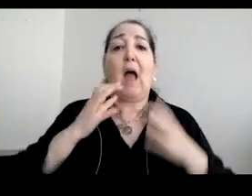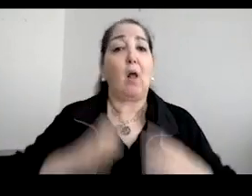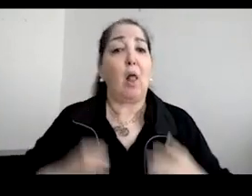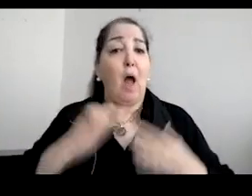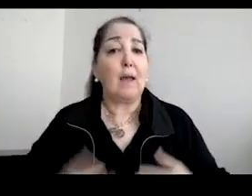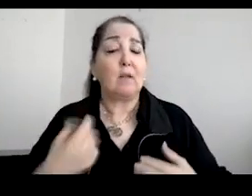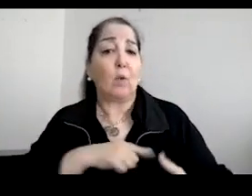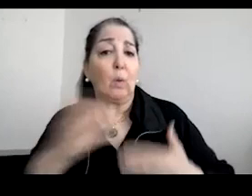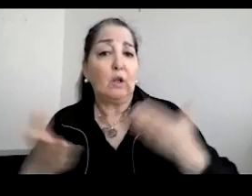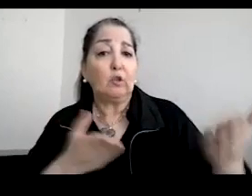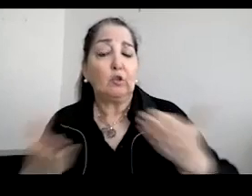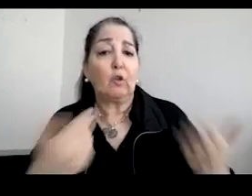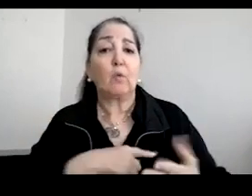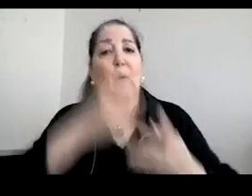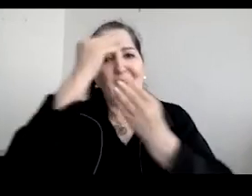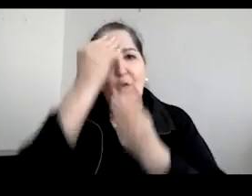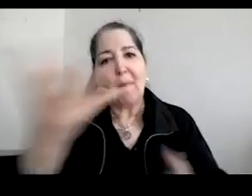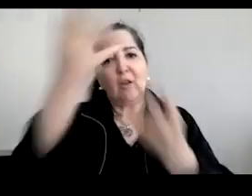are being offered in collaboration